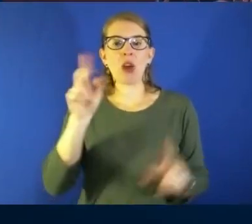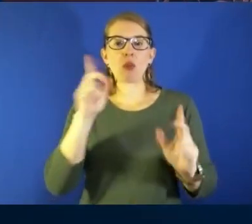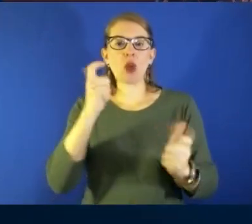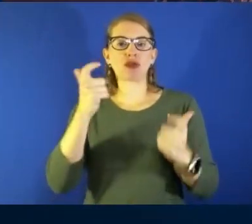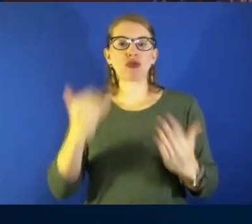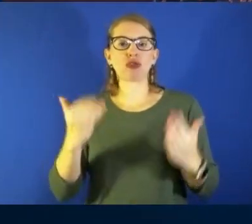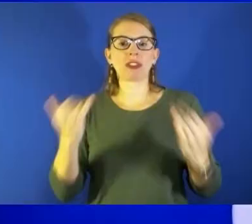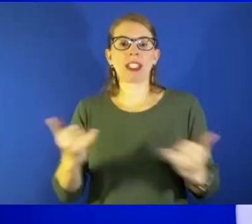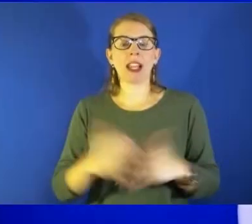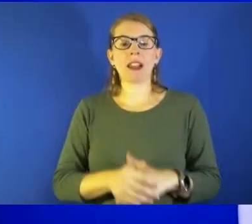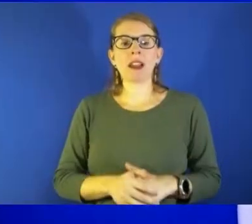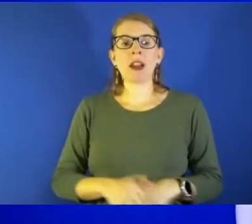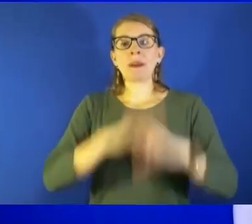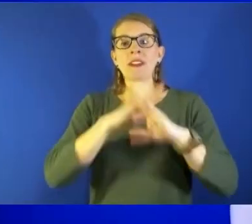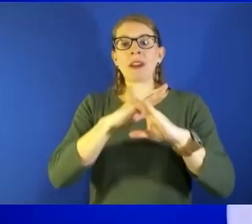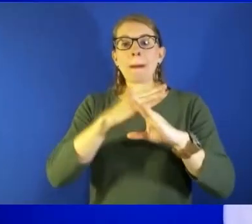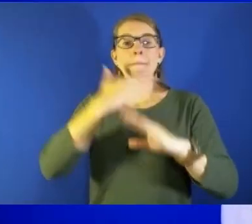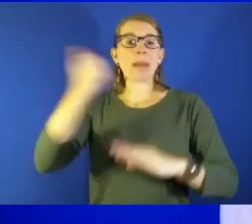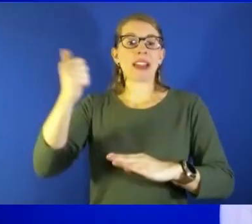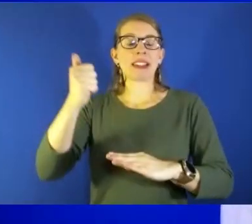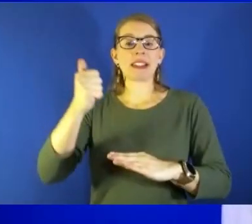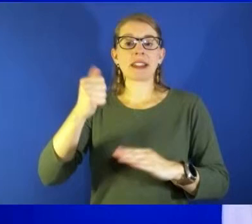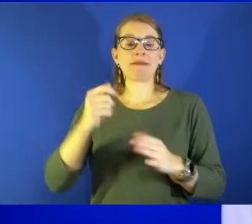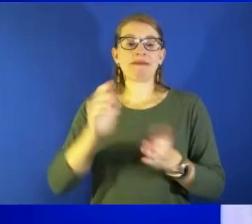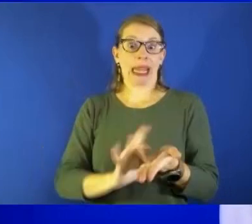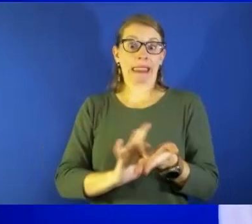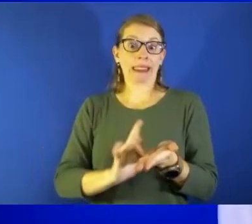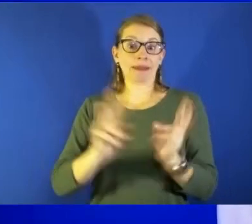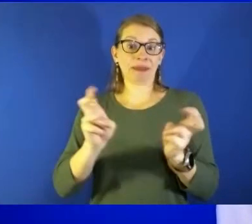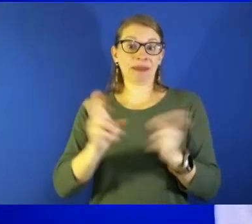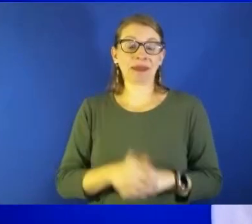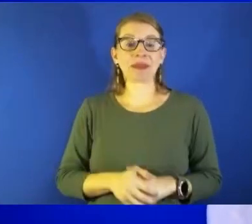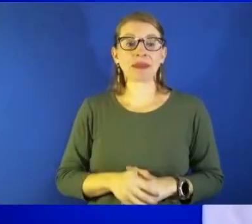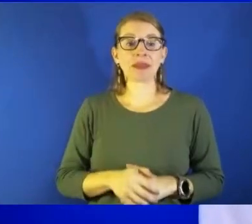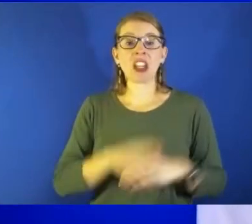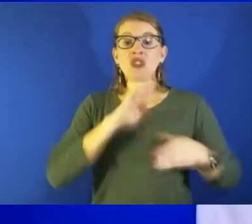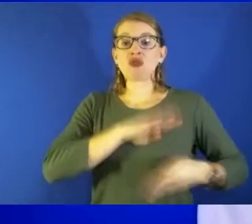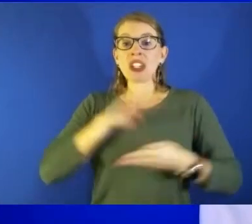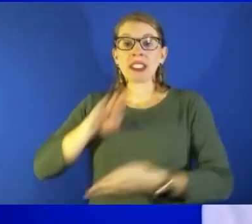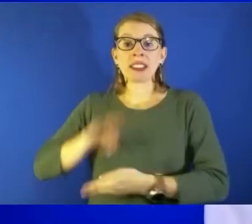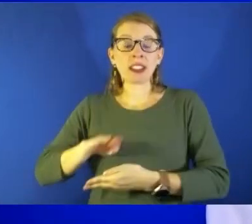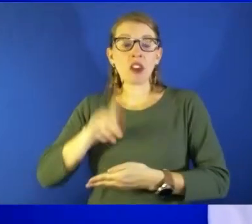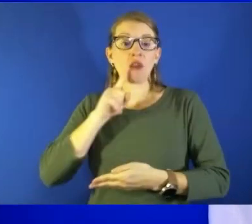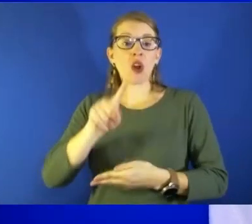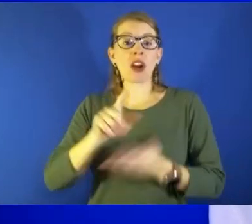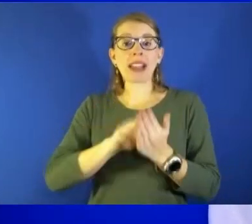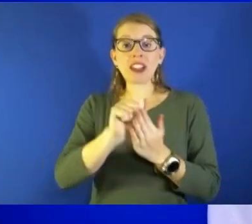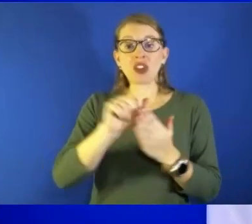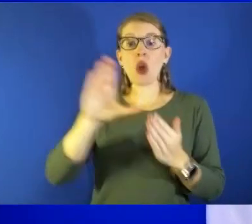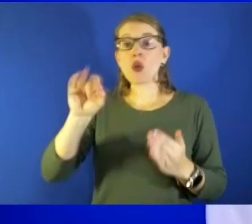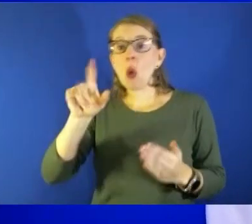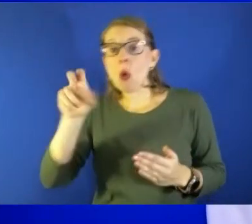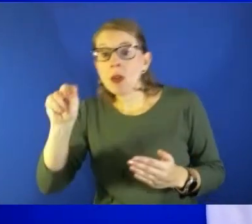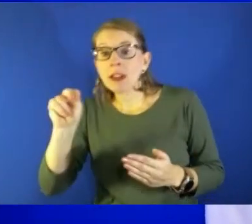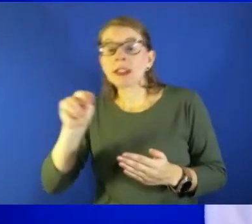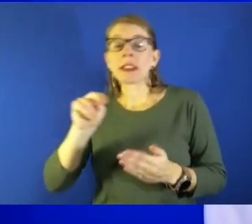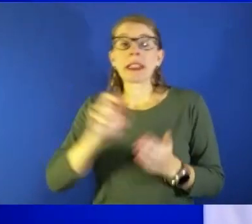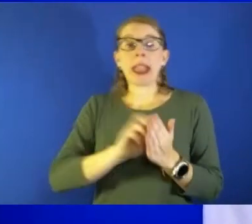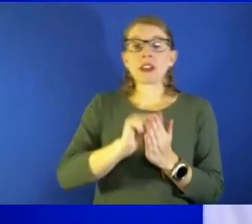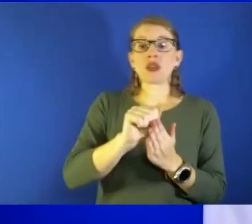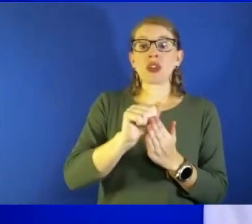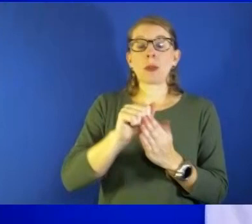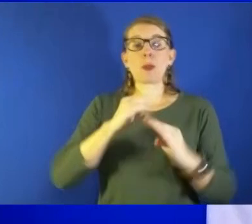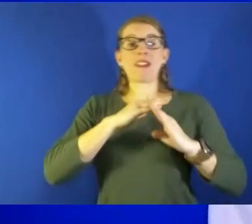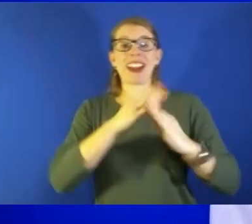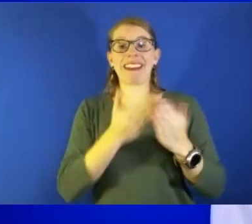Prevention is the best medicine. You know, getting screened for cancer, breast cancer, colon cancer, doing those preventive things. Some of the best